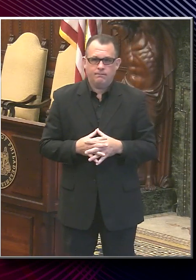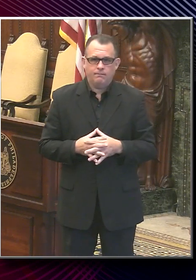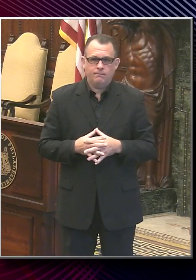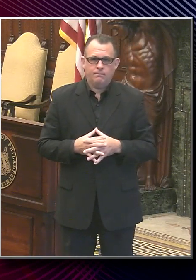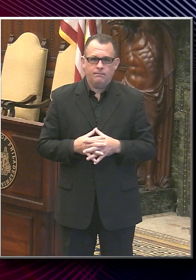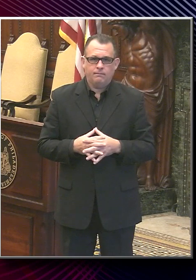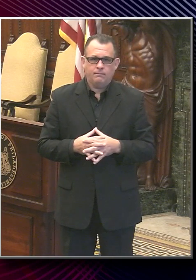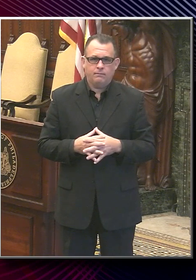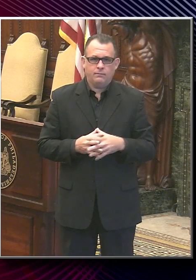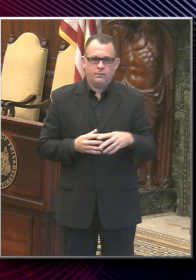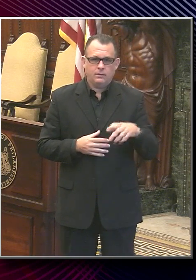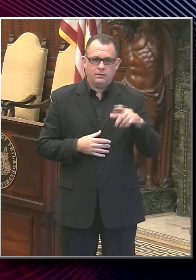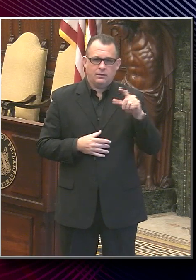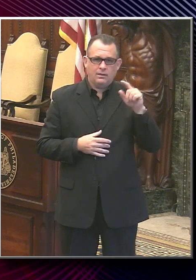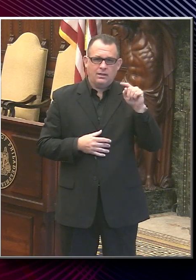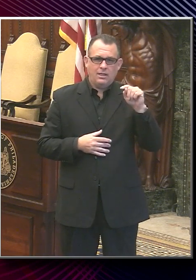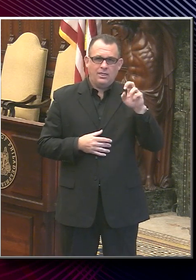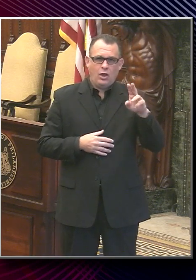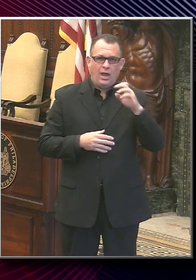there have